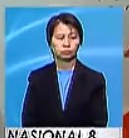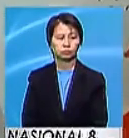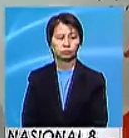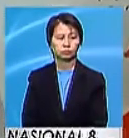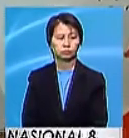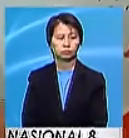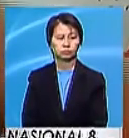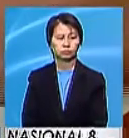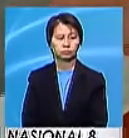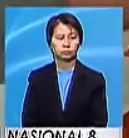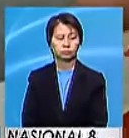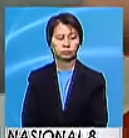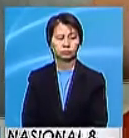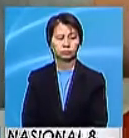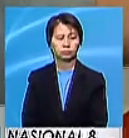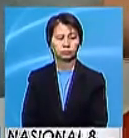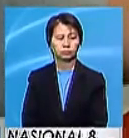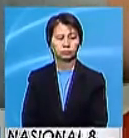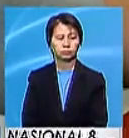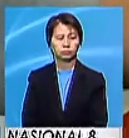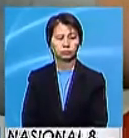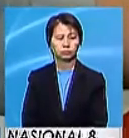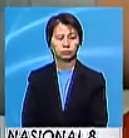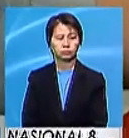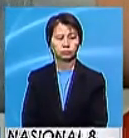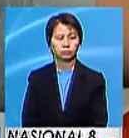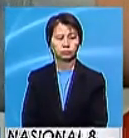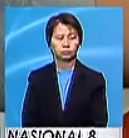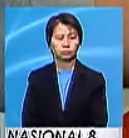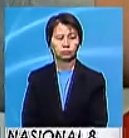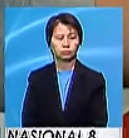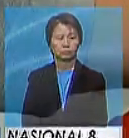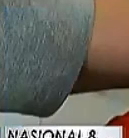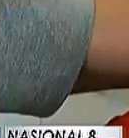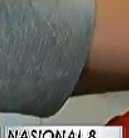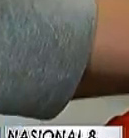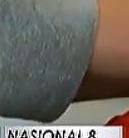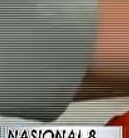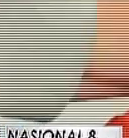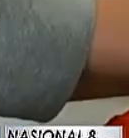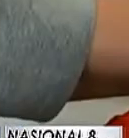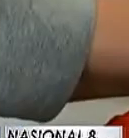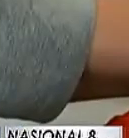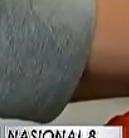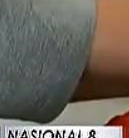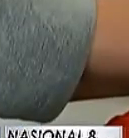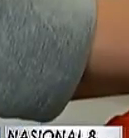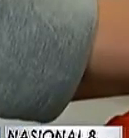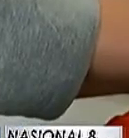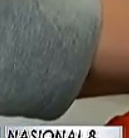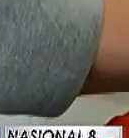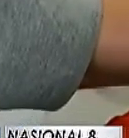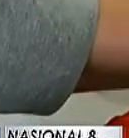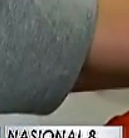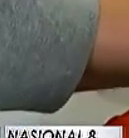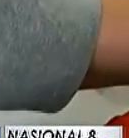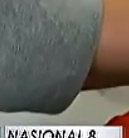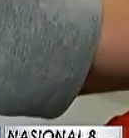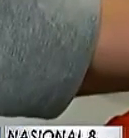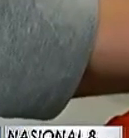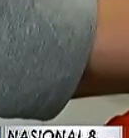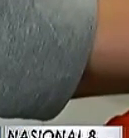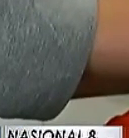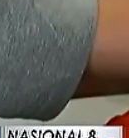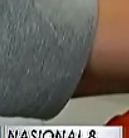some experience in there and you know, therefore he's picked myself and Ian. Obviously when you're a captain's pick you feel a little bit more pressure